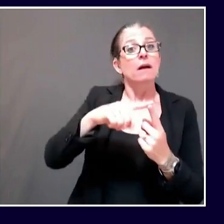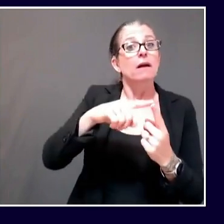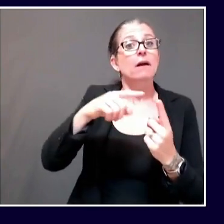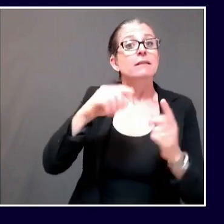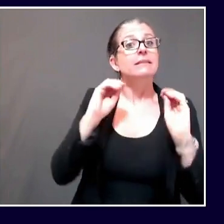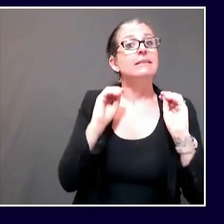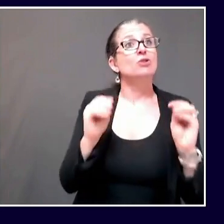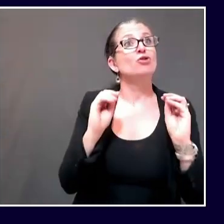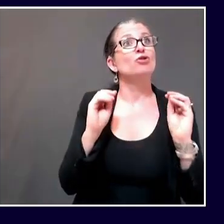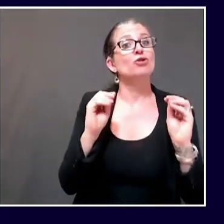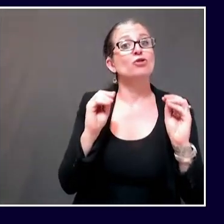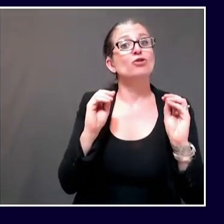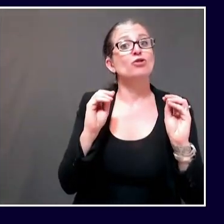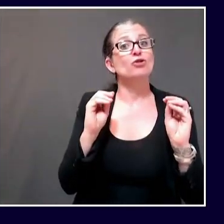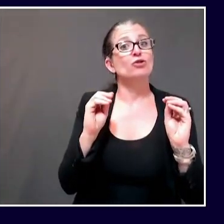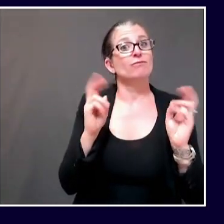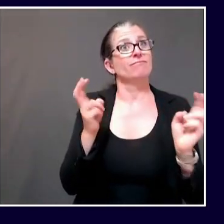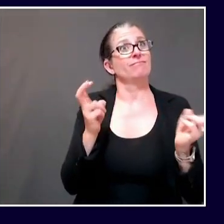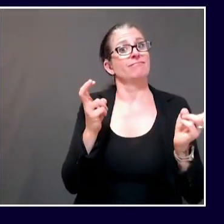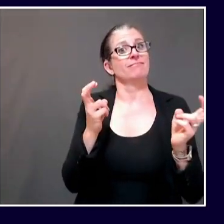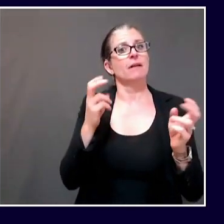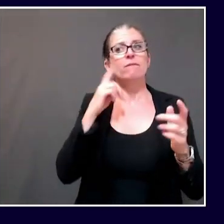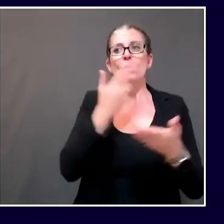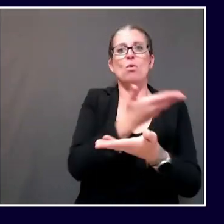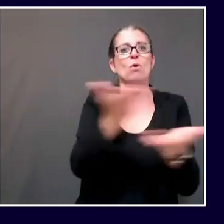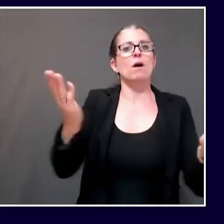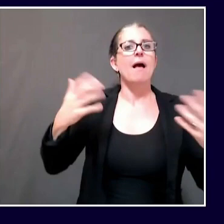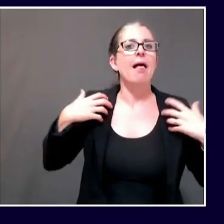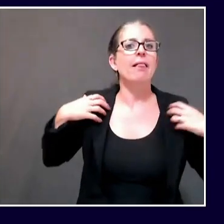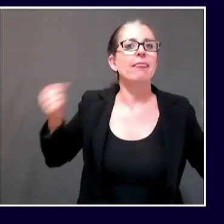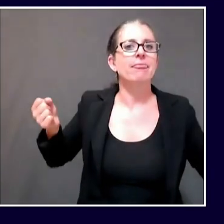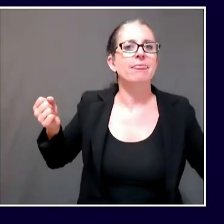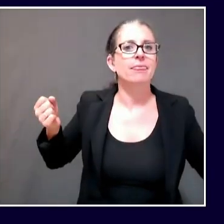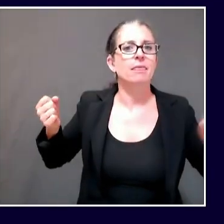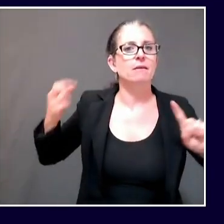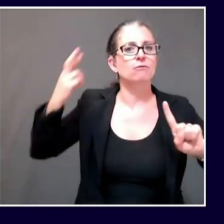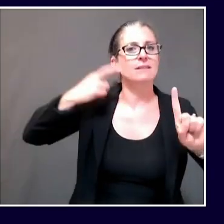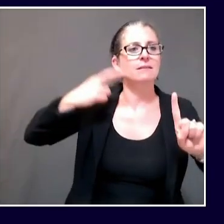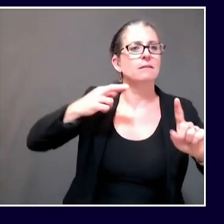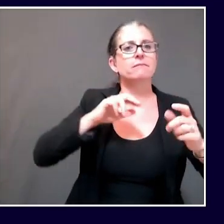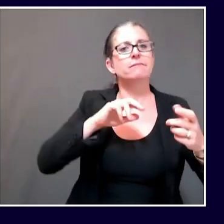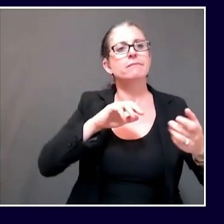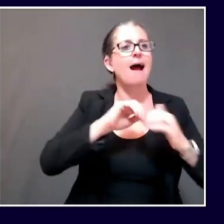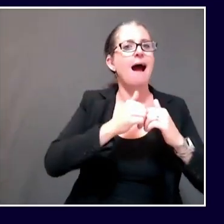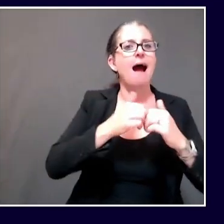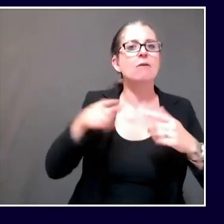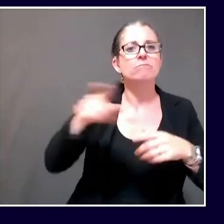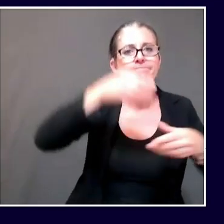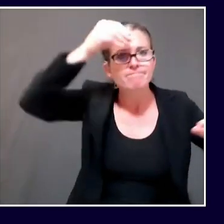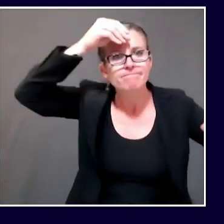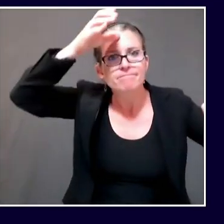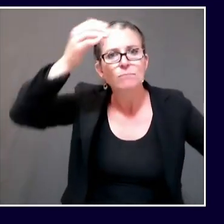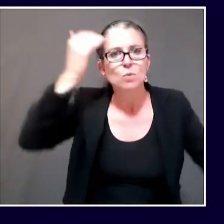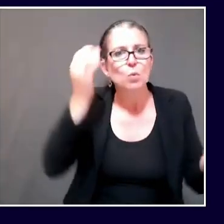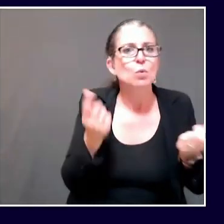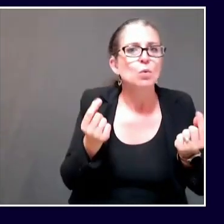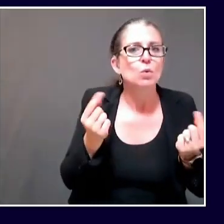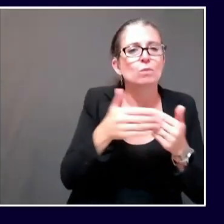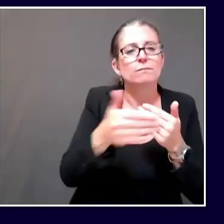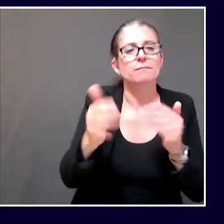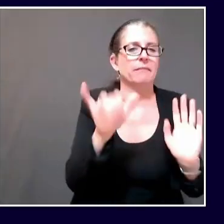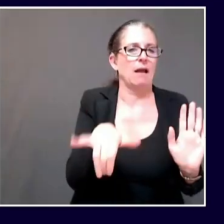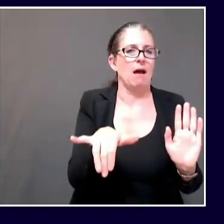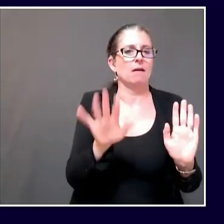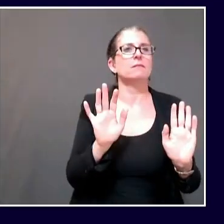include guidance for physical education, for example, which takes place as a part of the educational program. It's universal. All